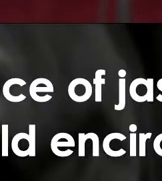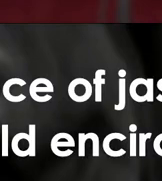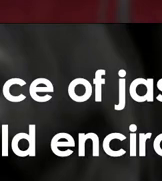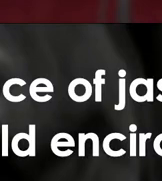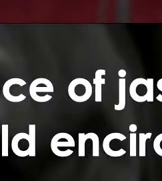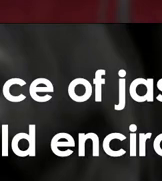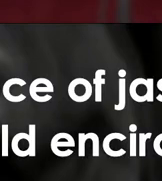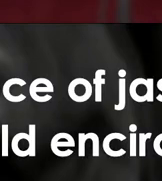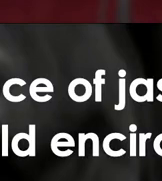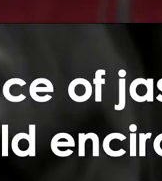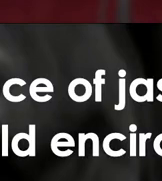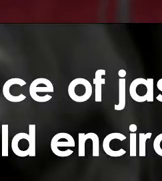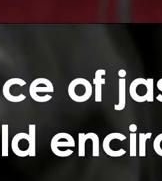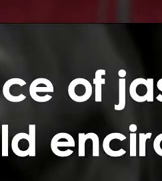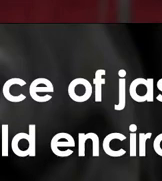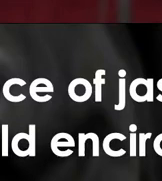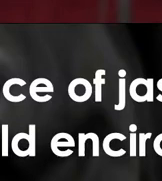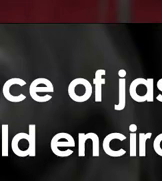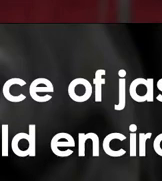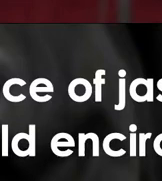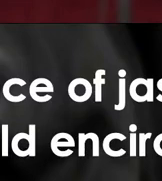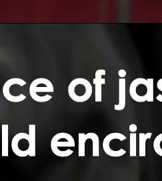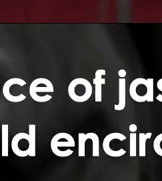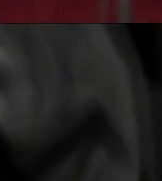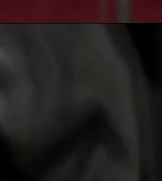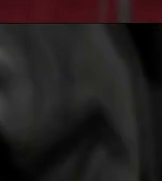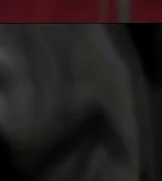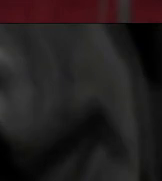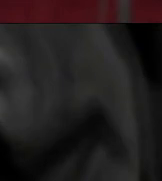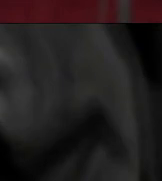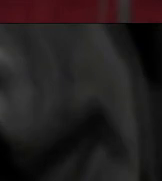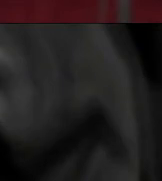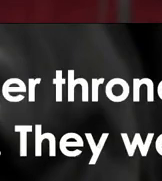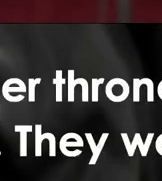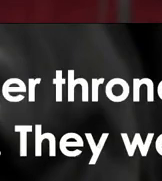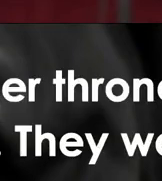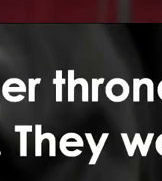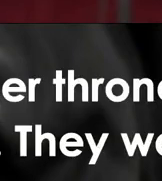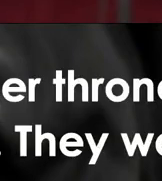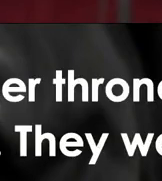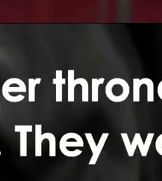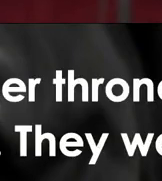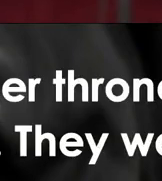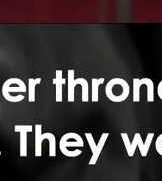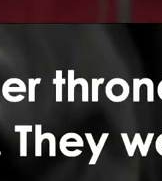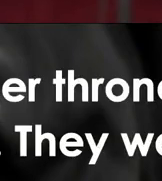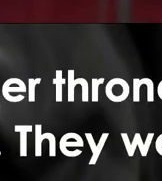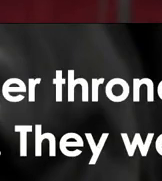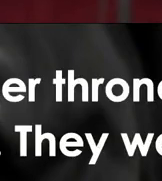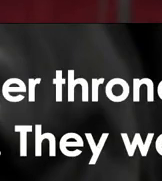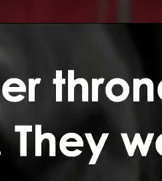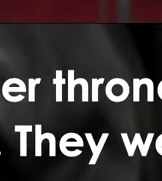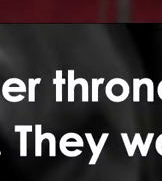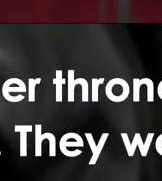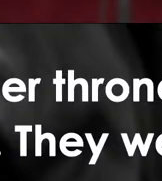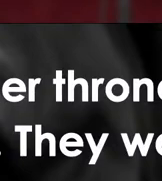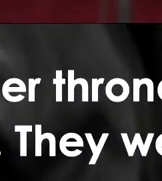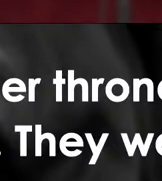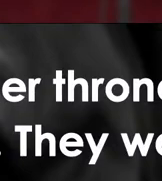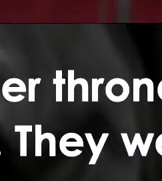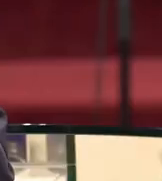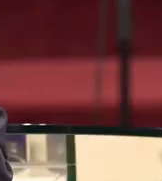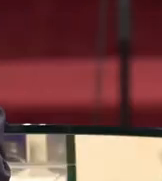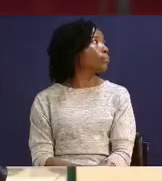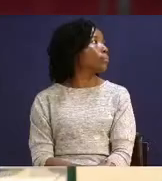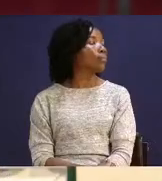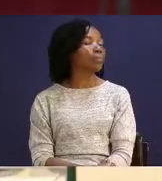an emerald, another precious stone, encircled the throne. By the way, I like that word